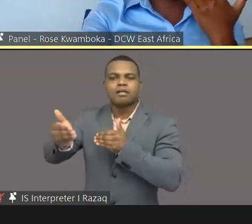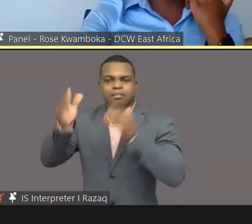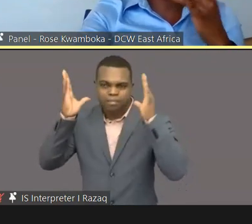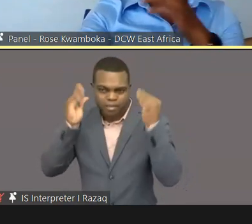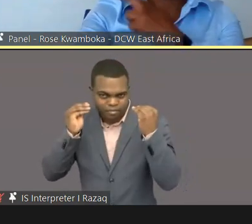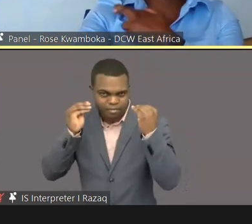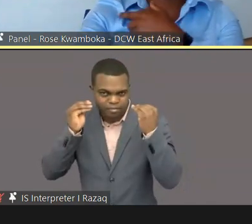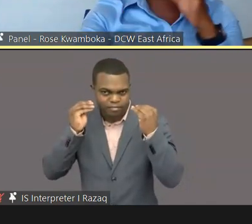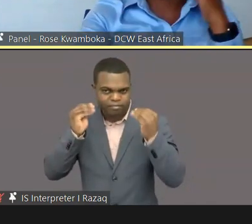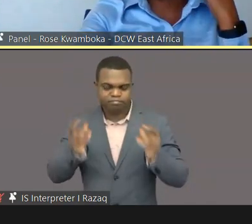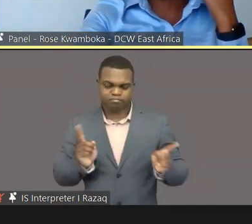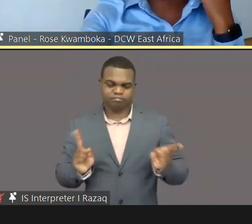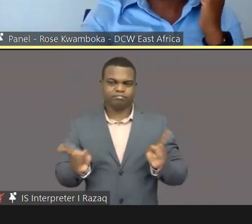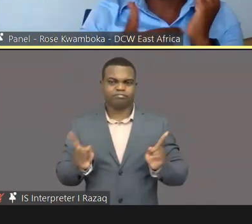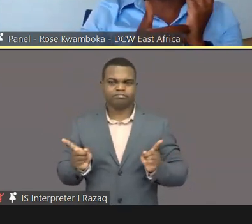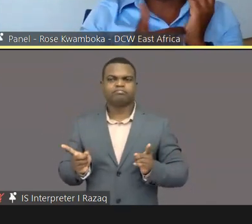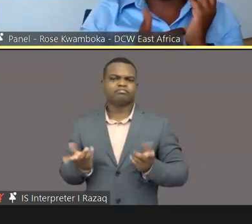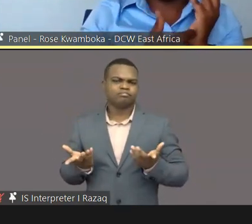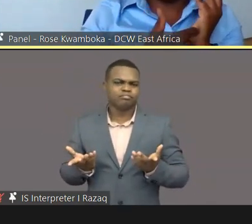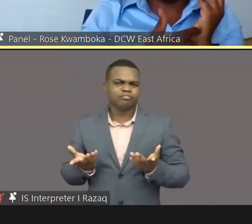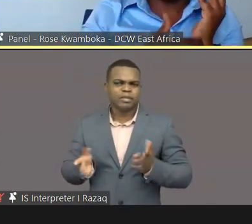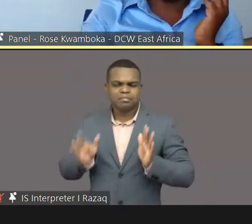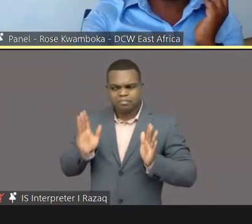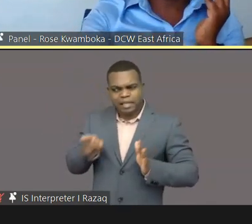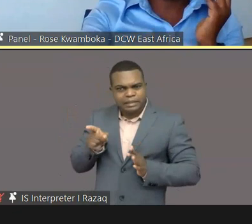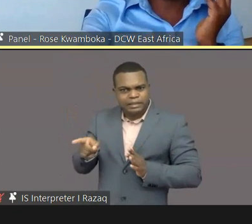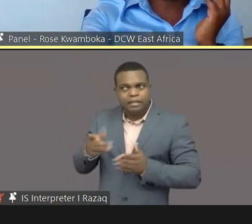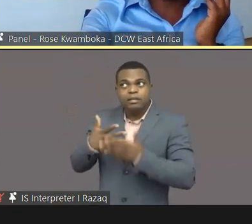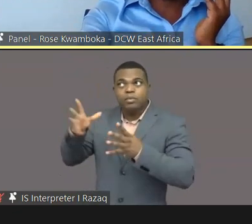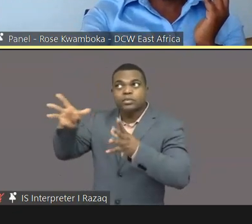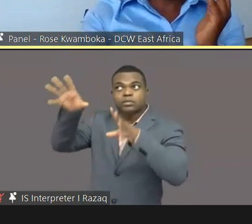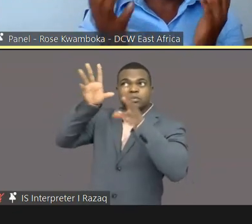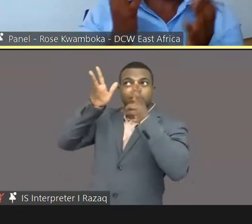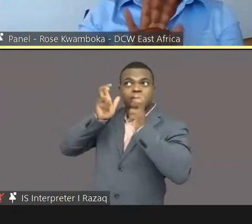The other consideration is the role of the hearing technologies.